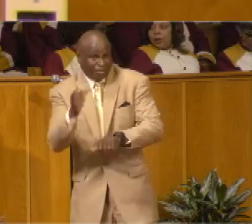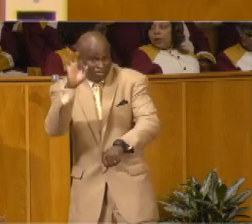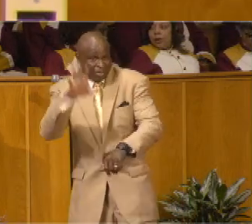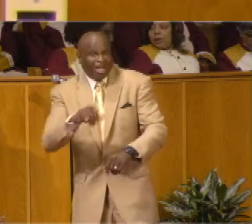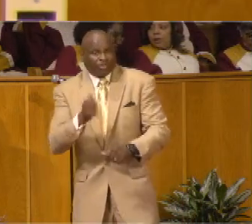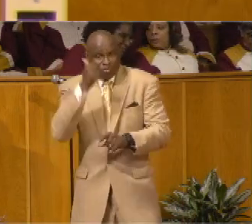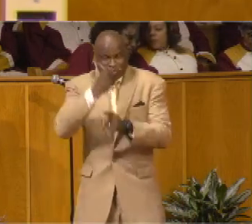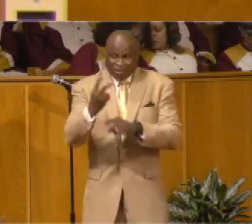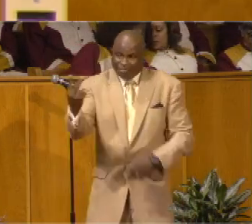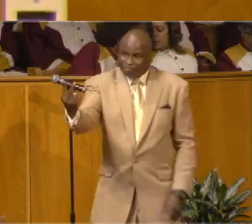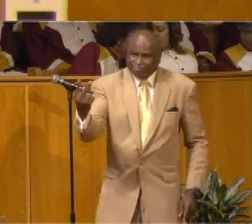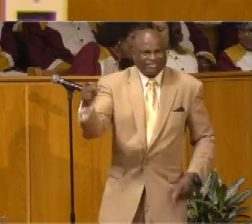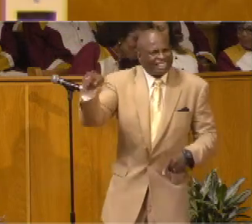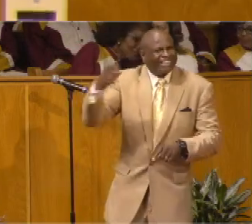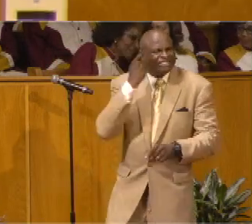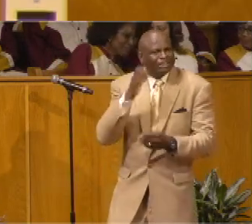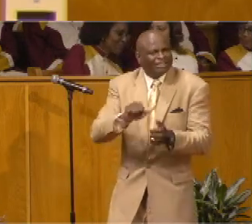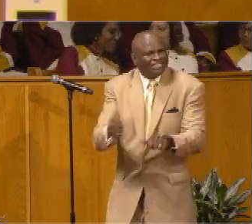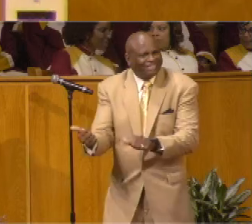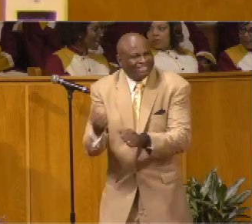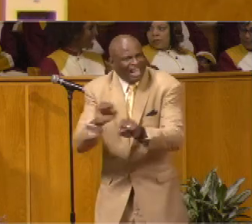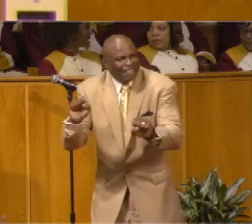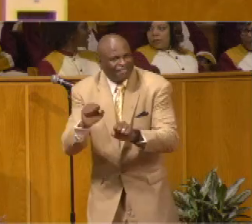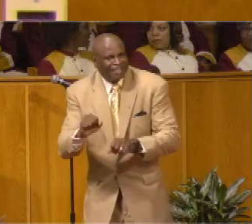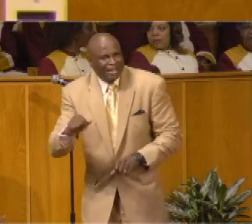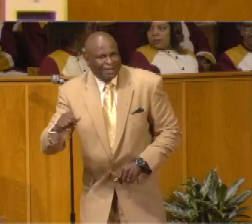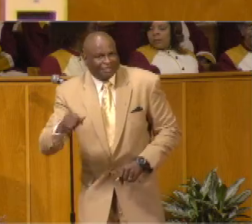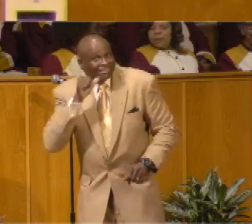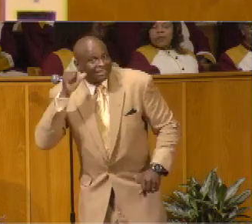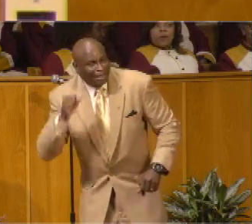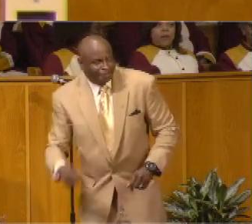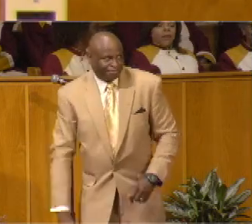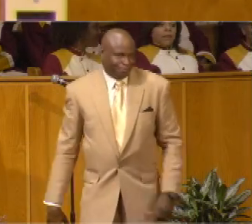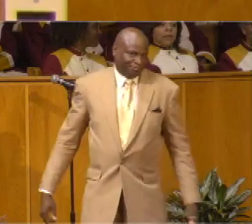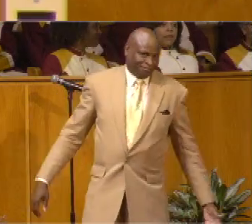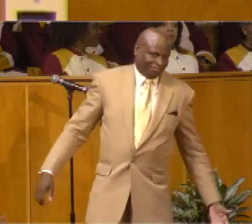these two brothers that got saved yesterday